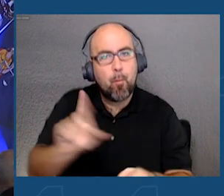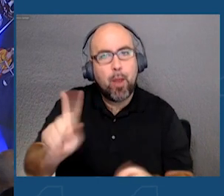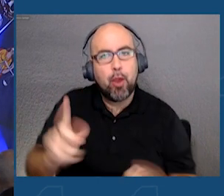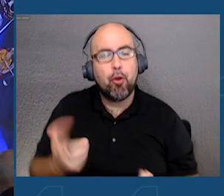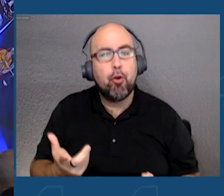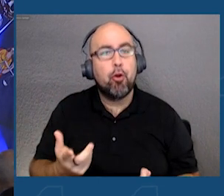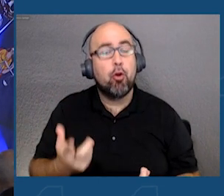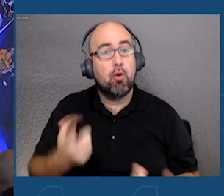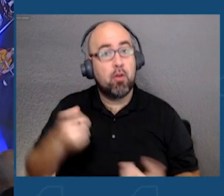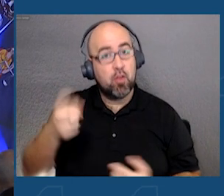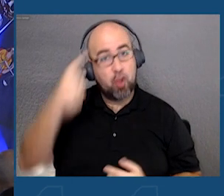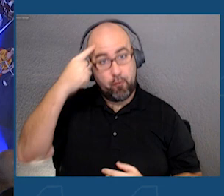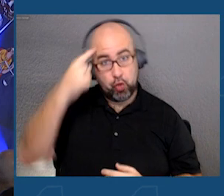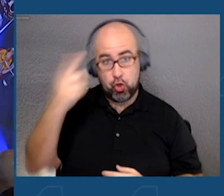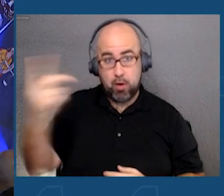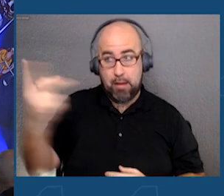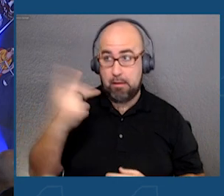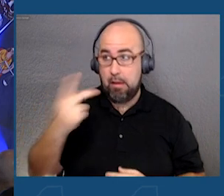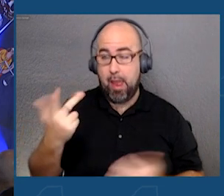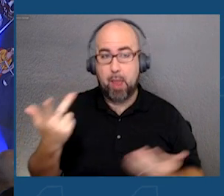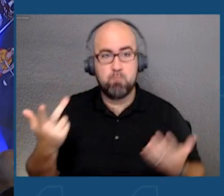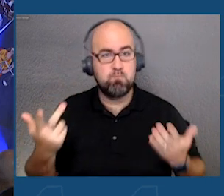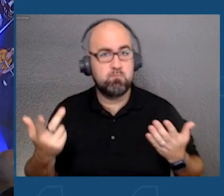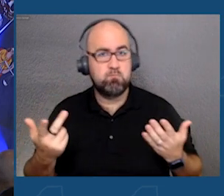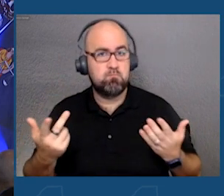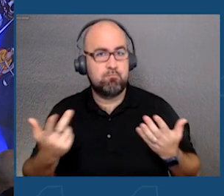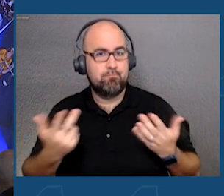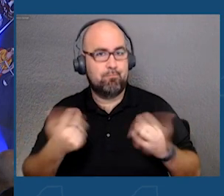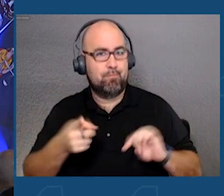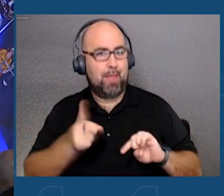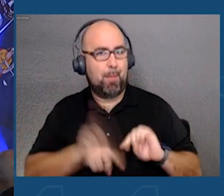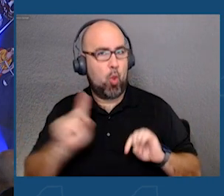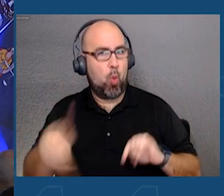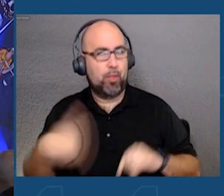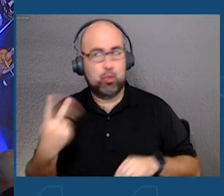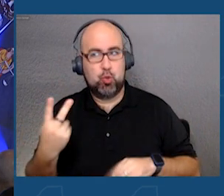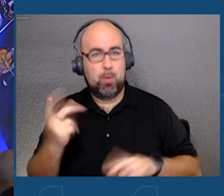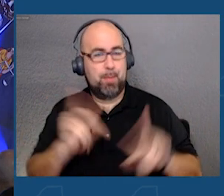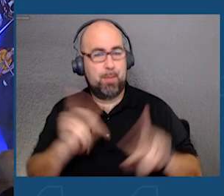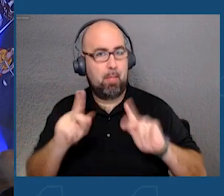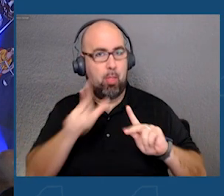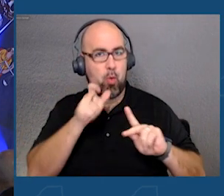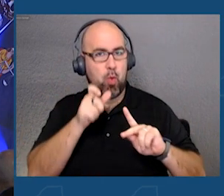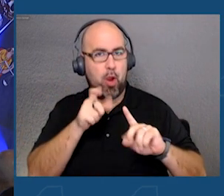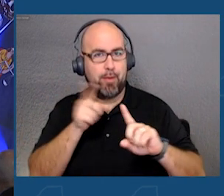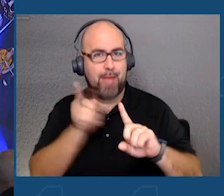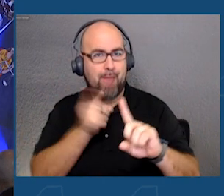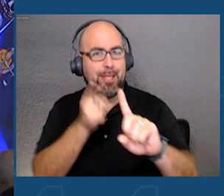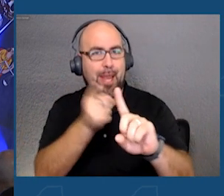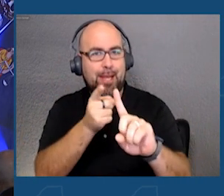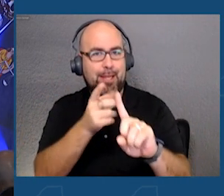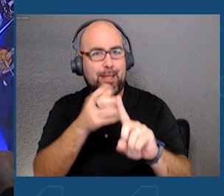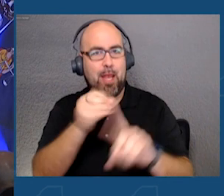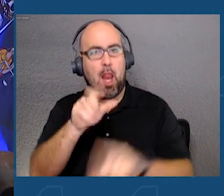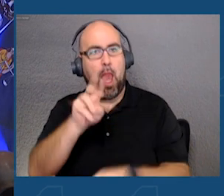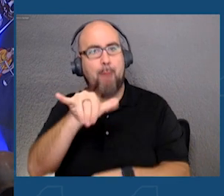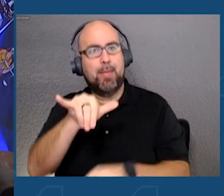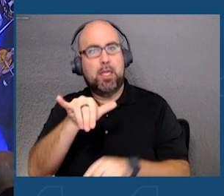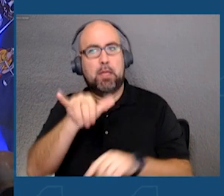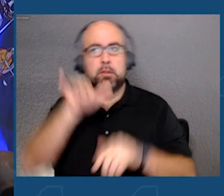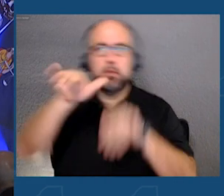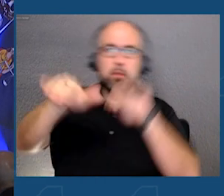be the only two people who are navigating and lobbying our city